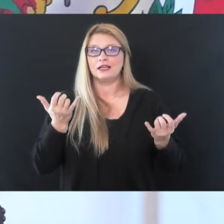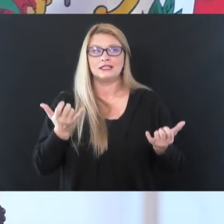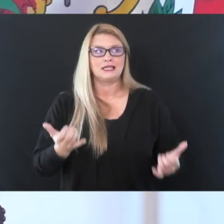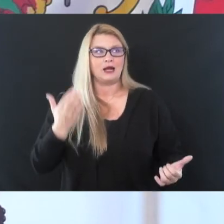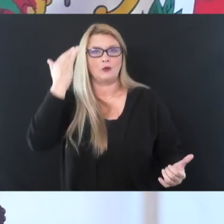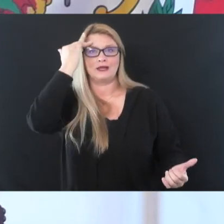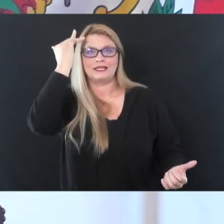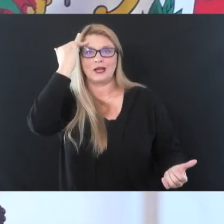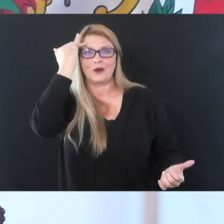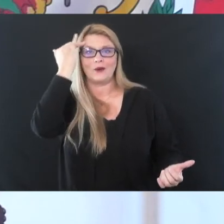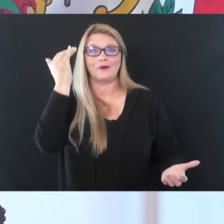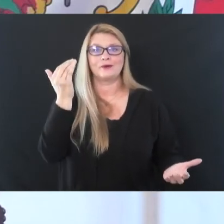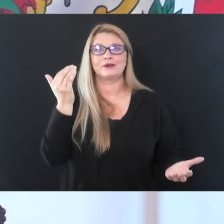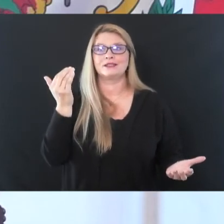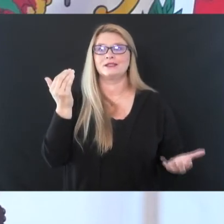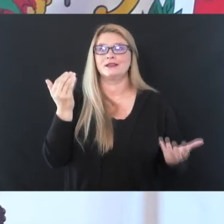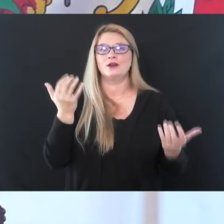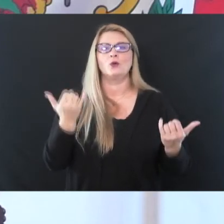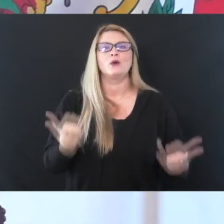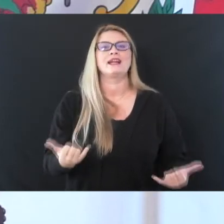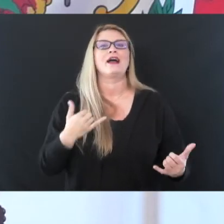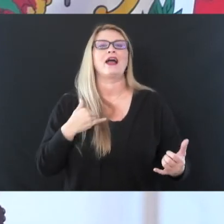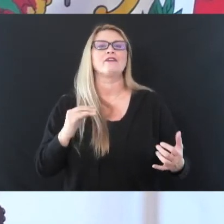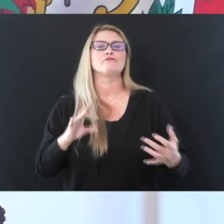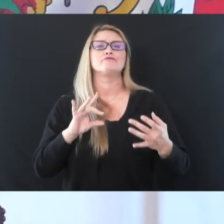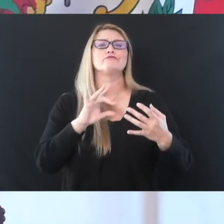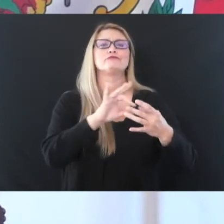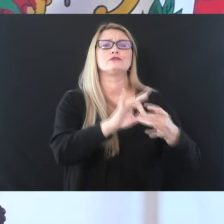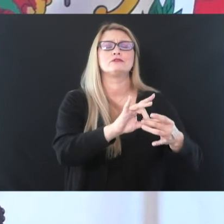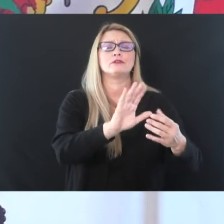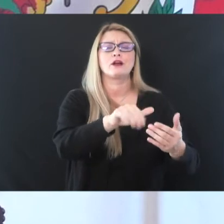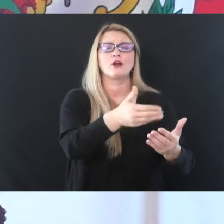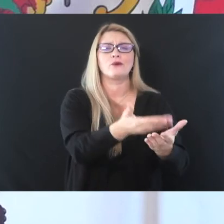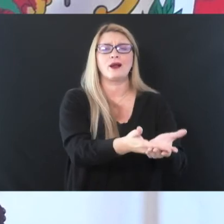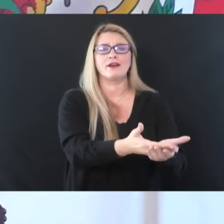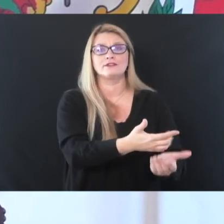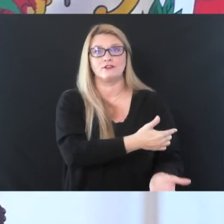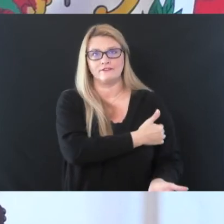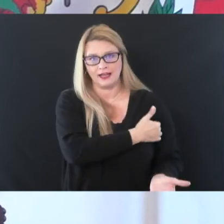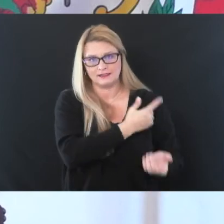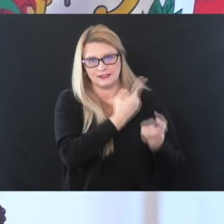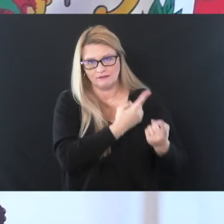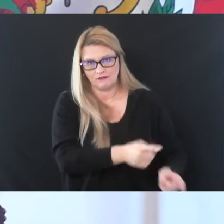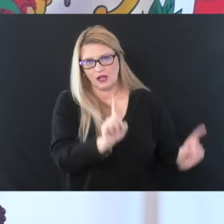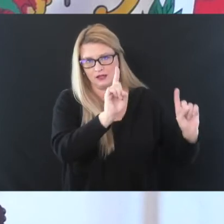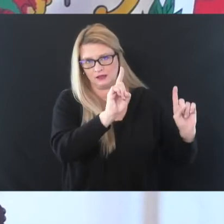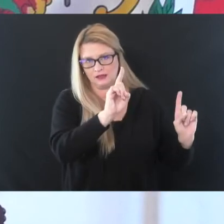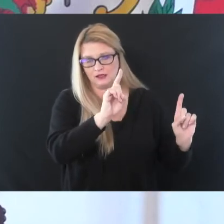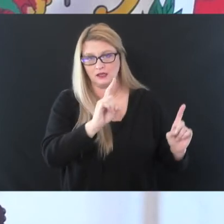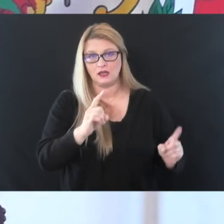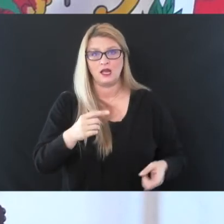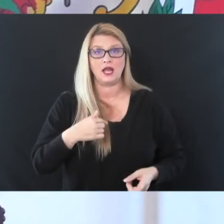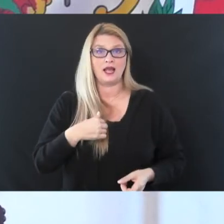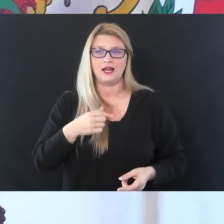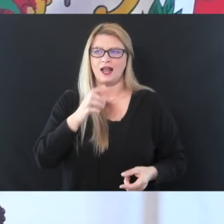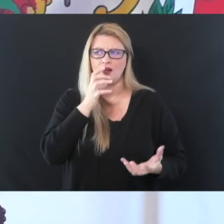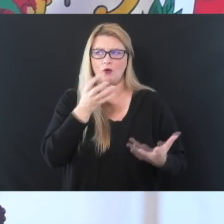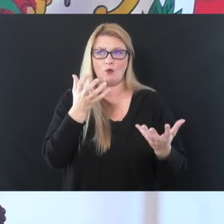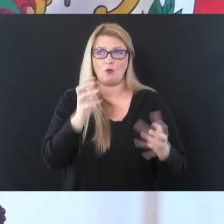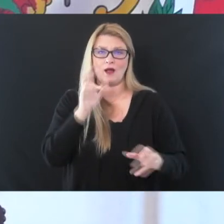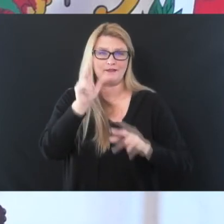pain to a vaccine. And absolutely, surely to God above, we are not going to let these people die